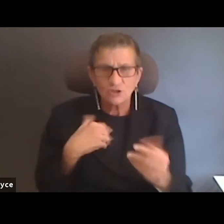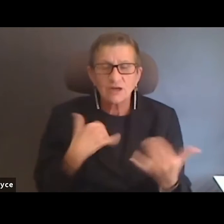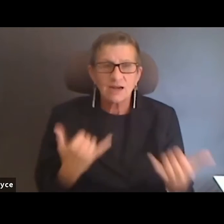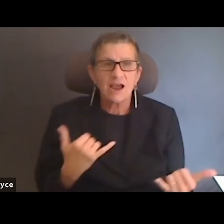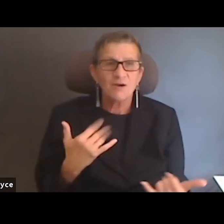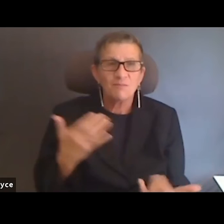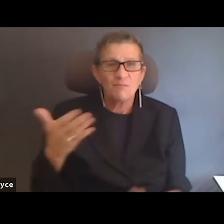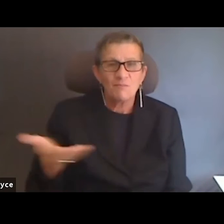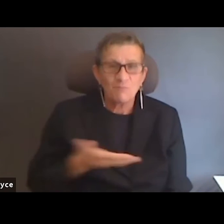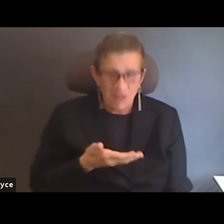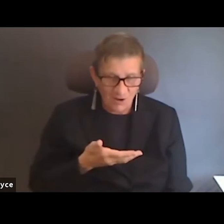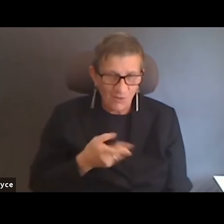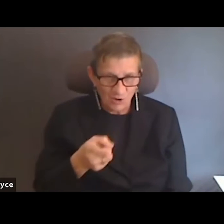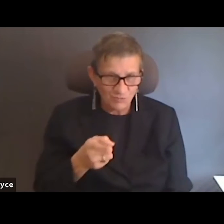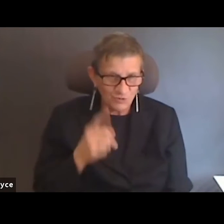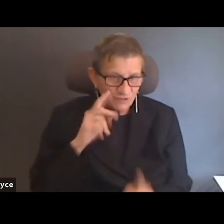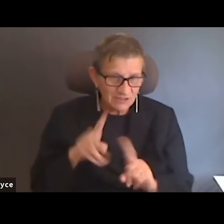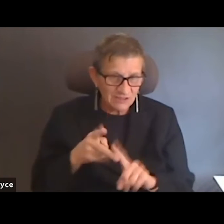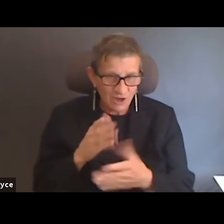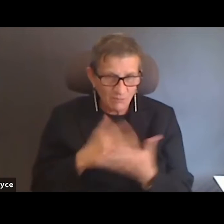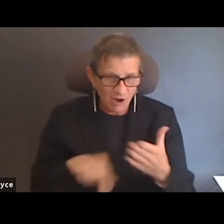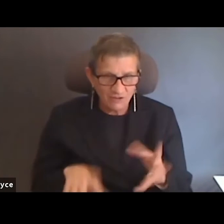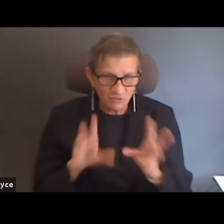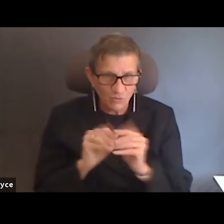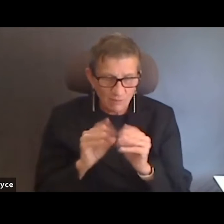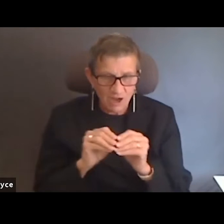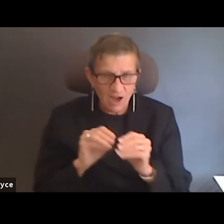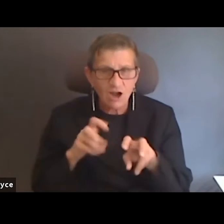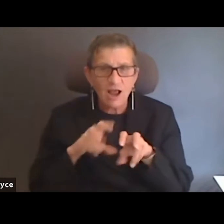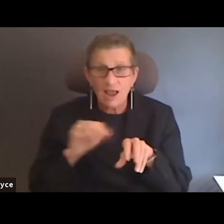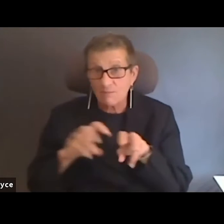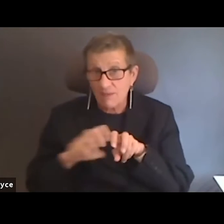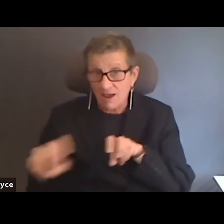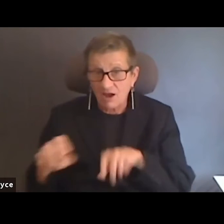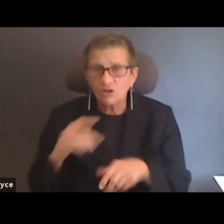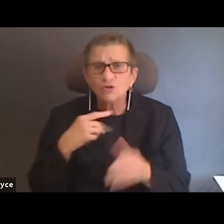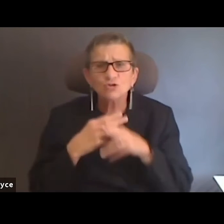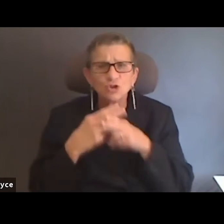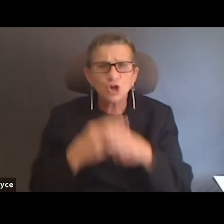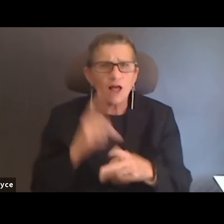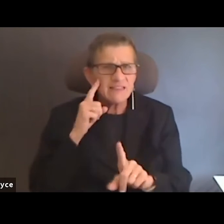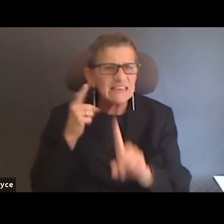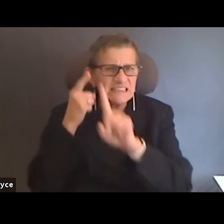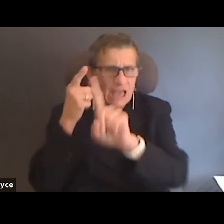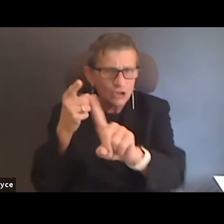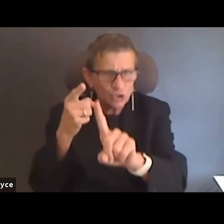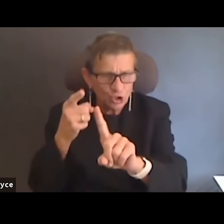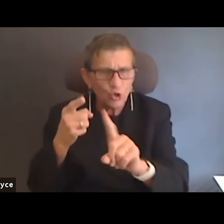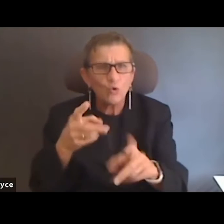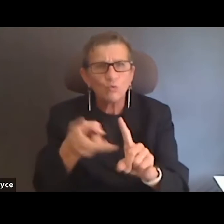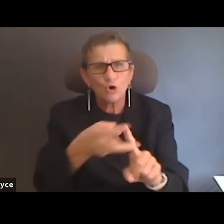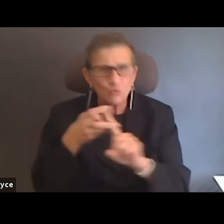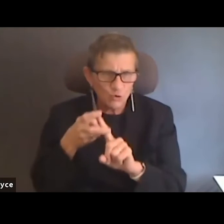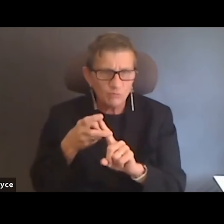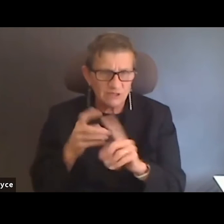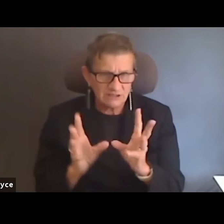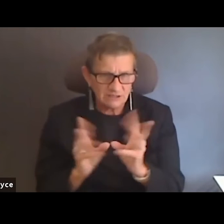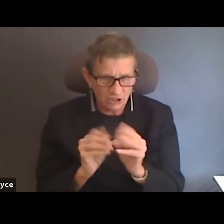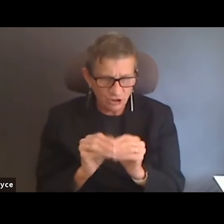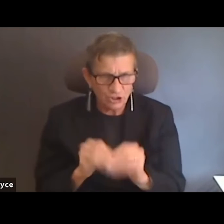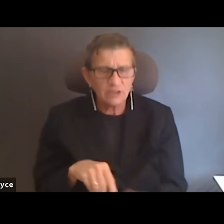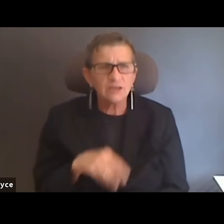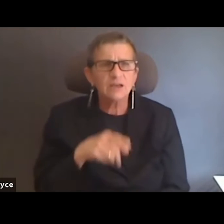the second part of our webinar and our panel, and it's called the Intentional Recruitment Session. And this is going to